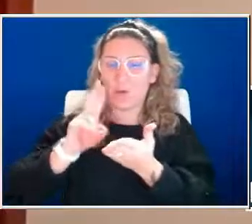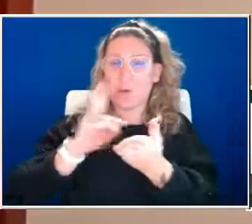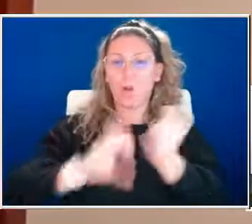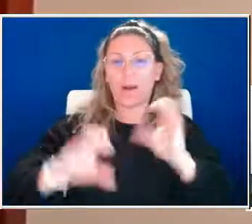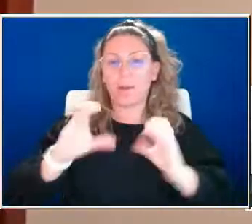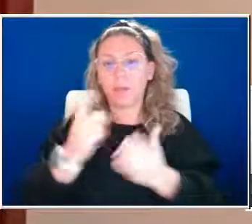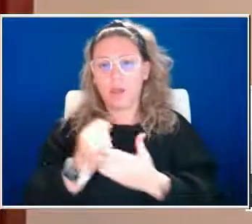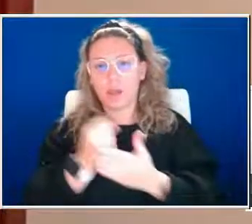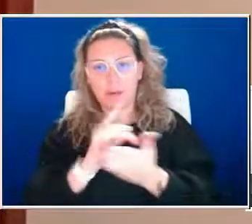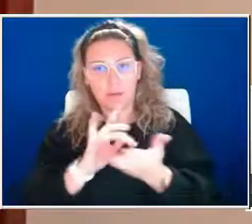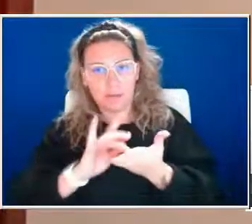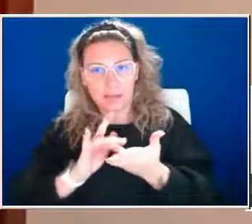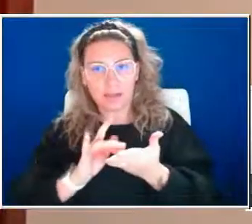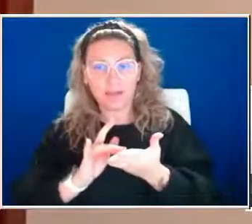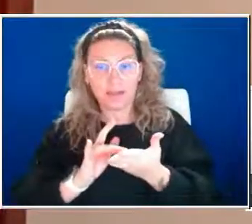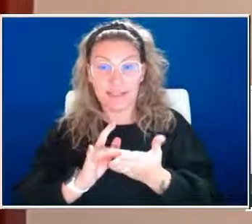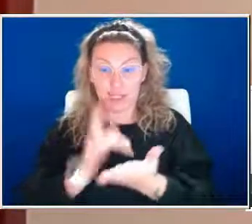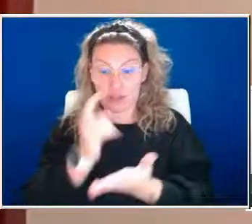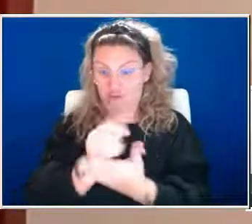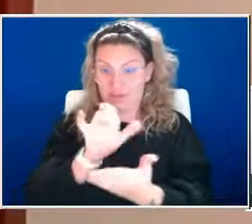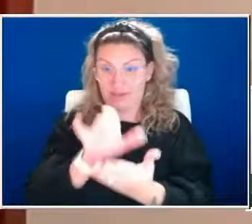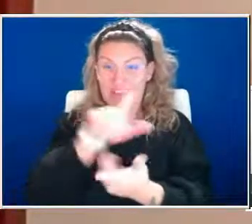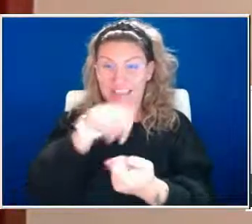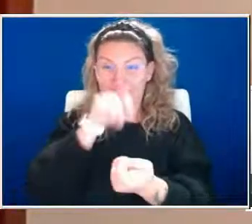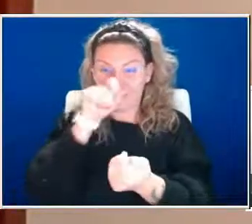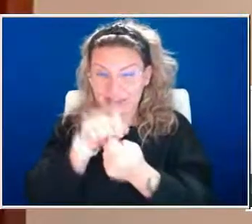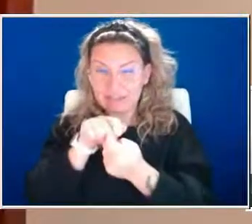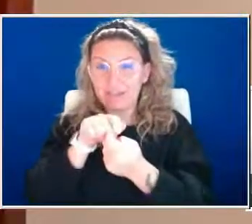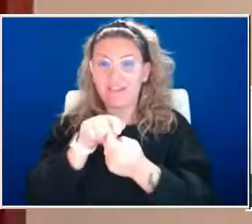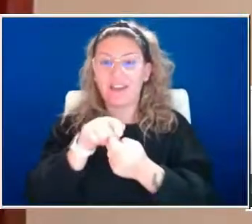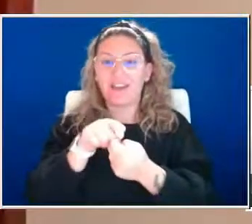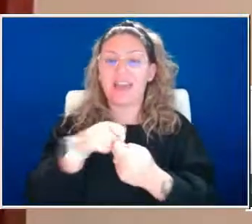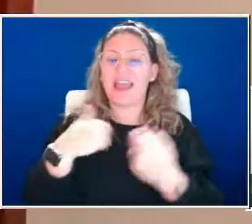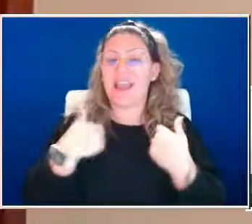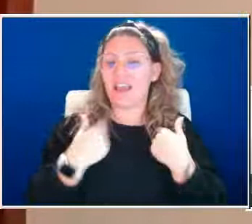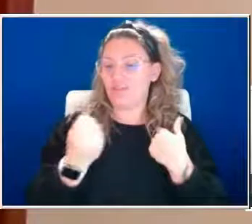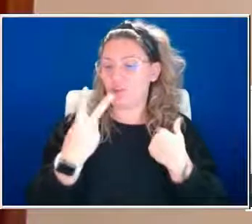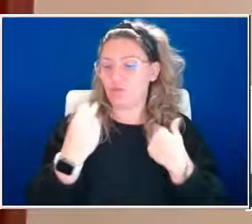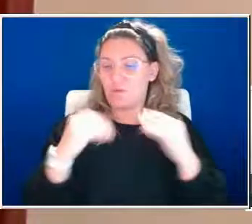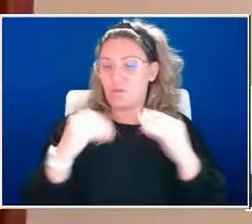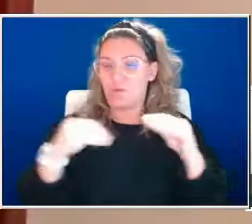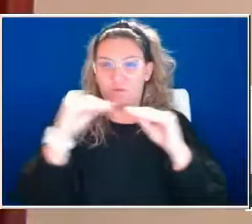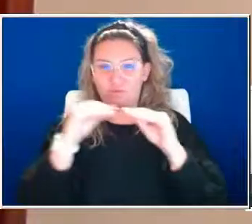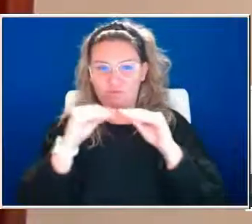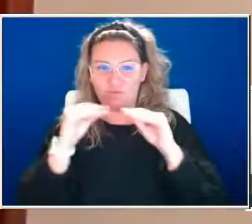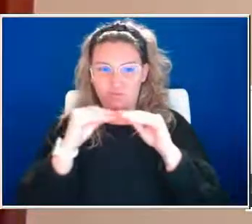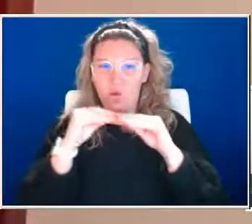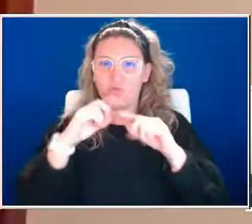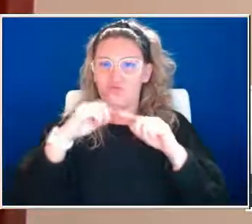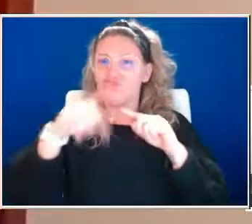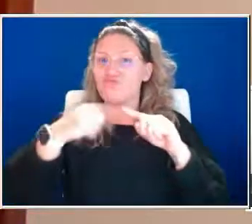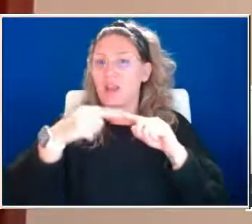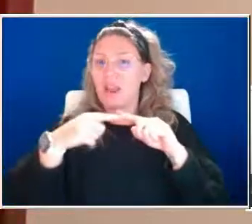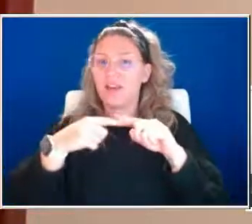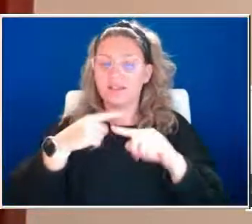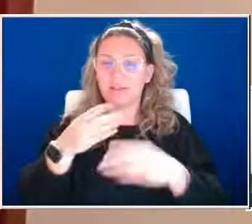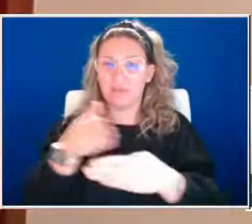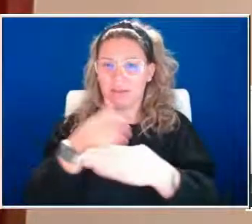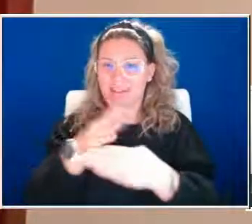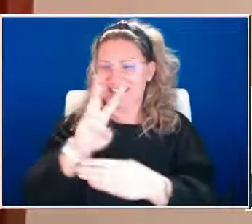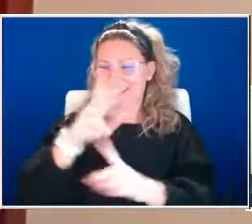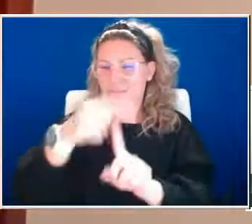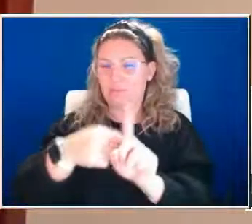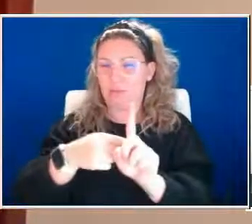medications that can just treat that. So I have 12 more rounds of that that I'll do over the next 6 months. And then I